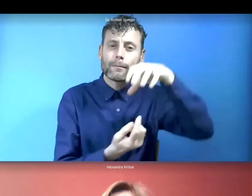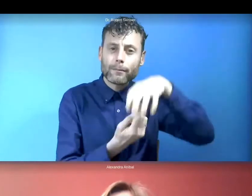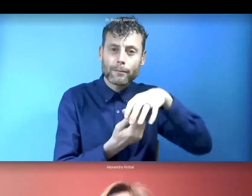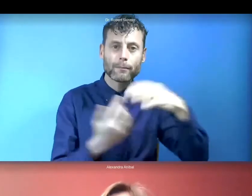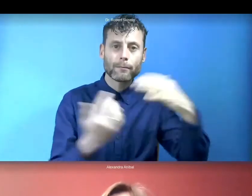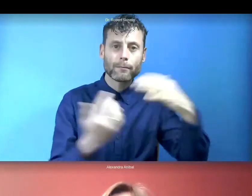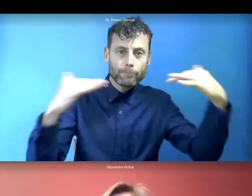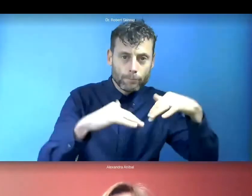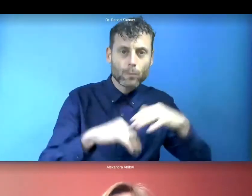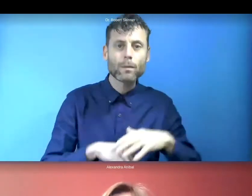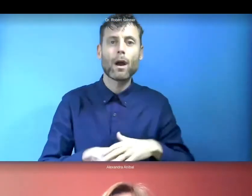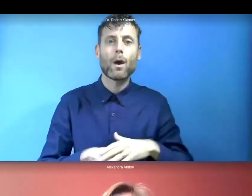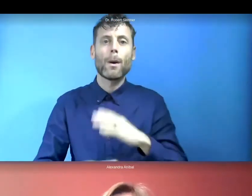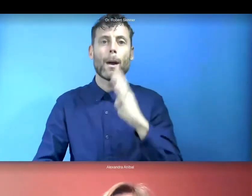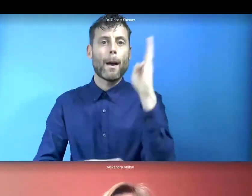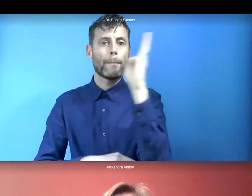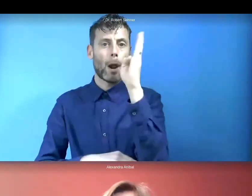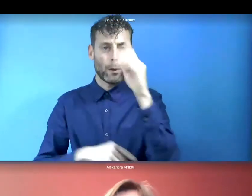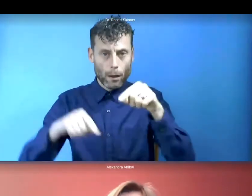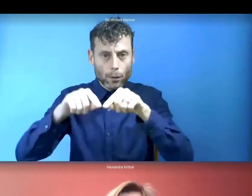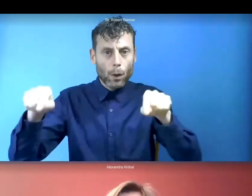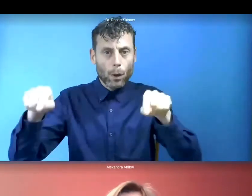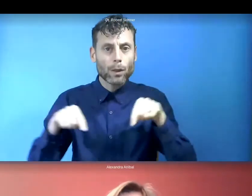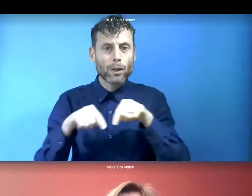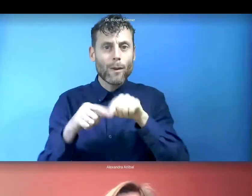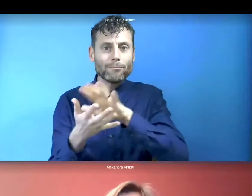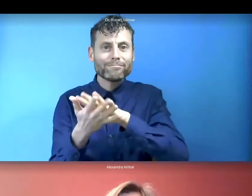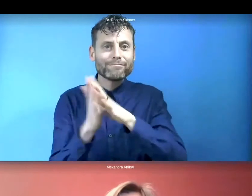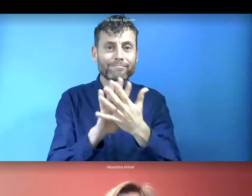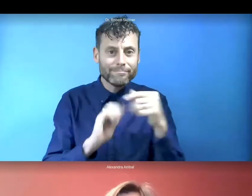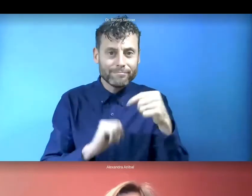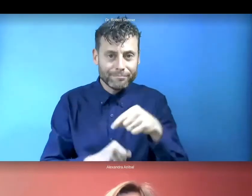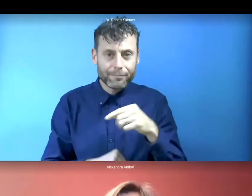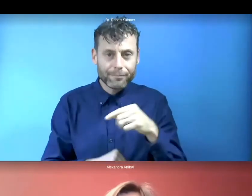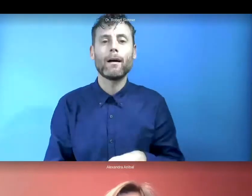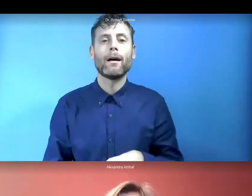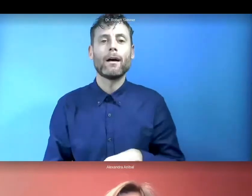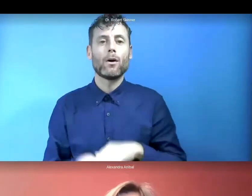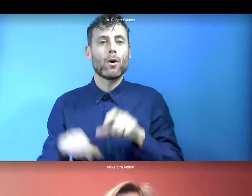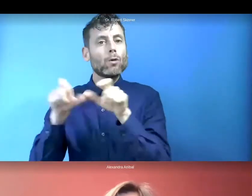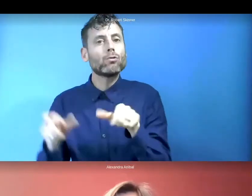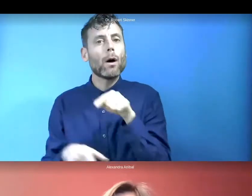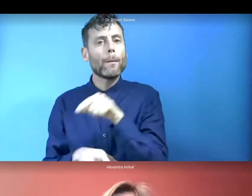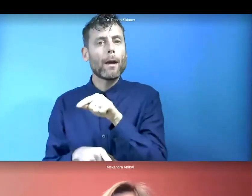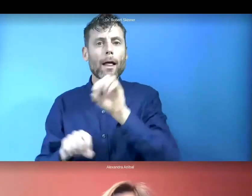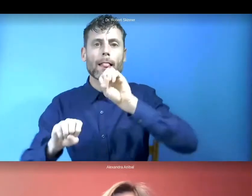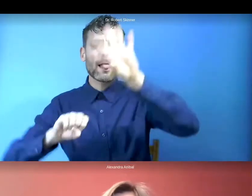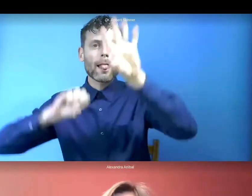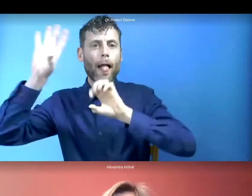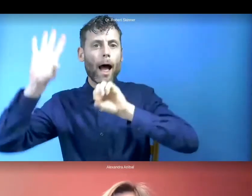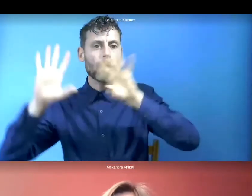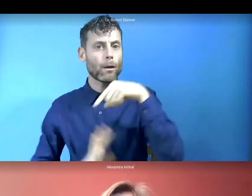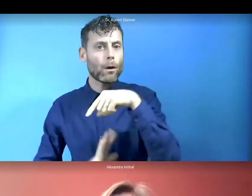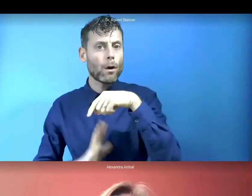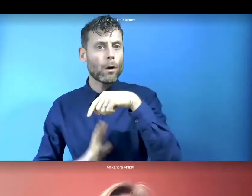of Skopje. As you can see, they were very different typologies of actions,